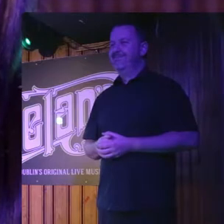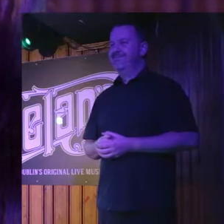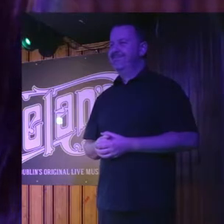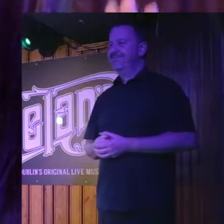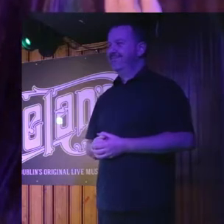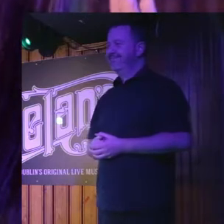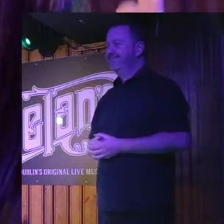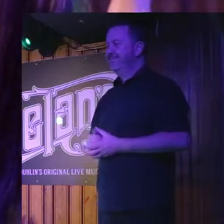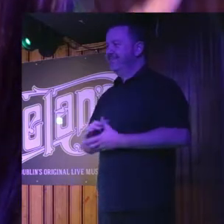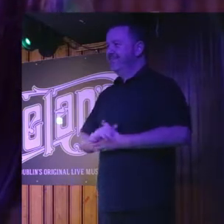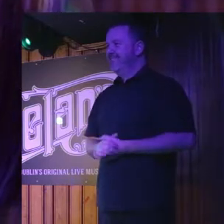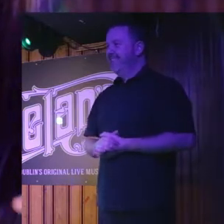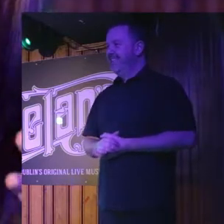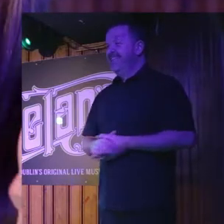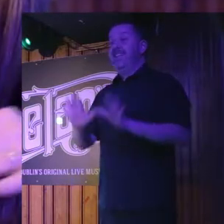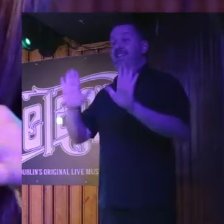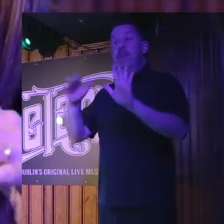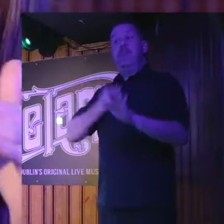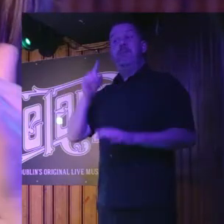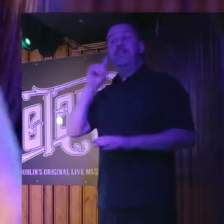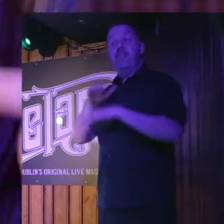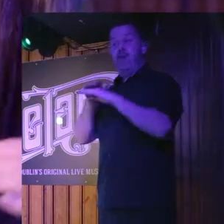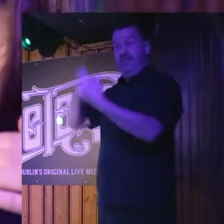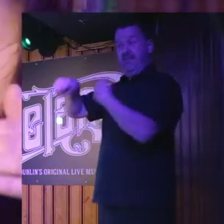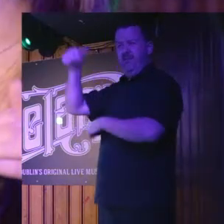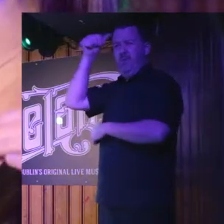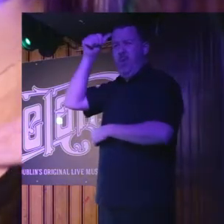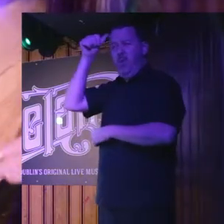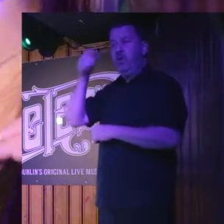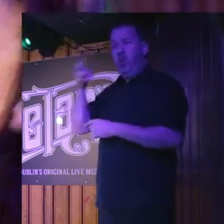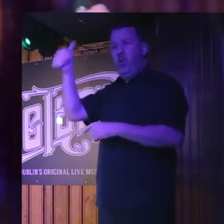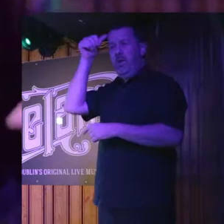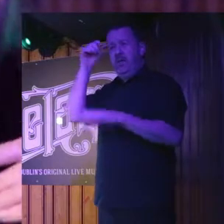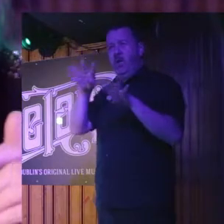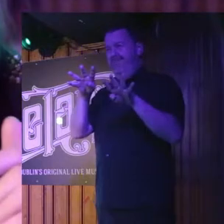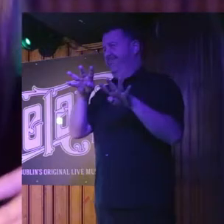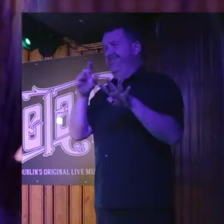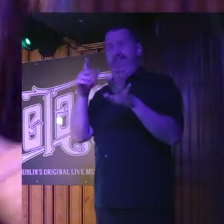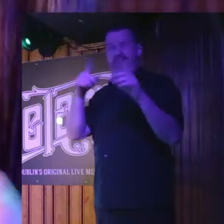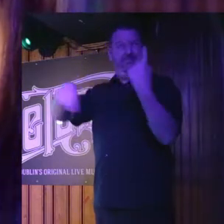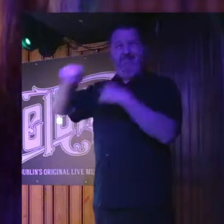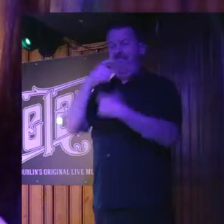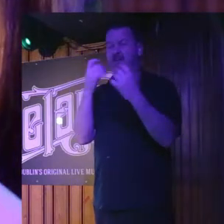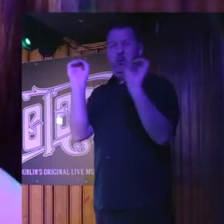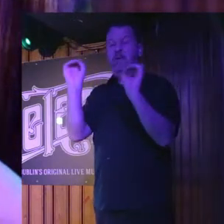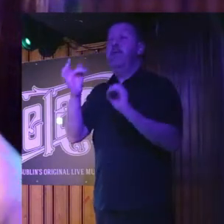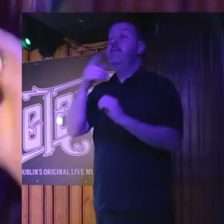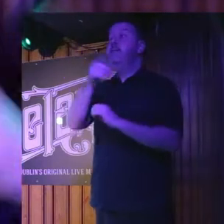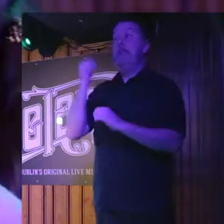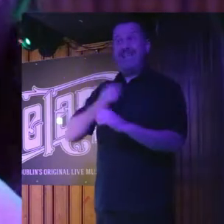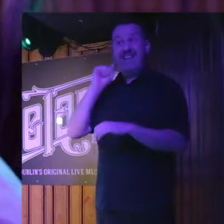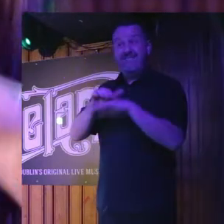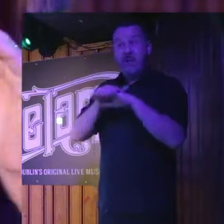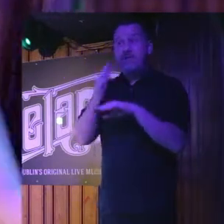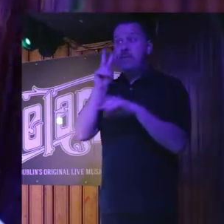So, of course, my deaf friends are going to know that things have gone horribly wrong for me. So, my deaf friends tonight, if you see that the amount of